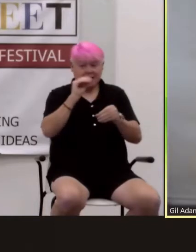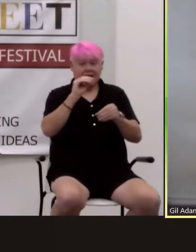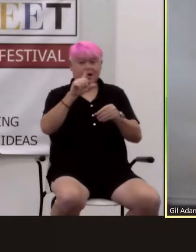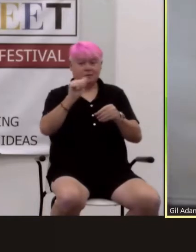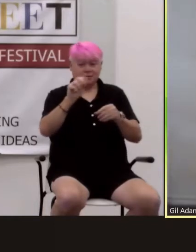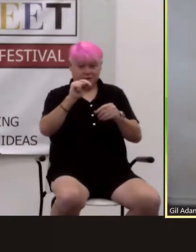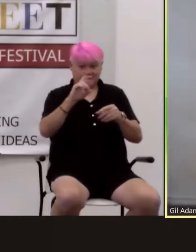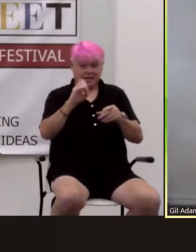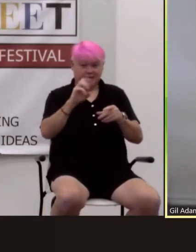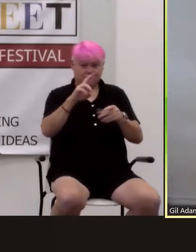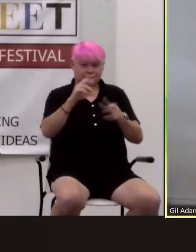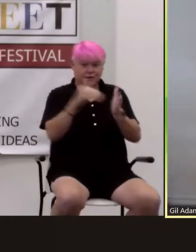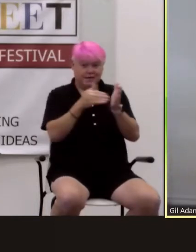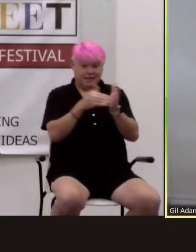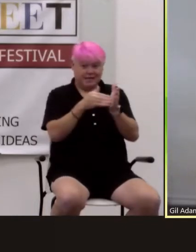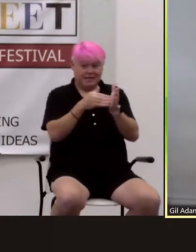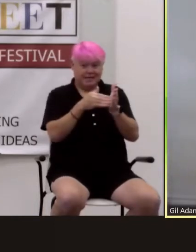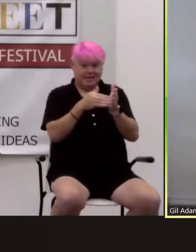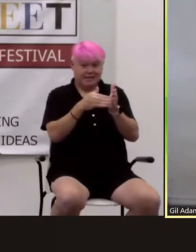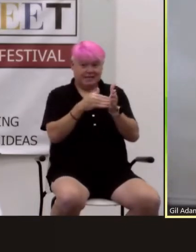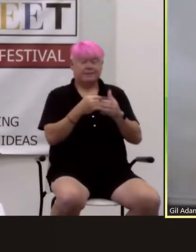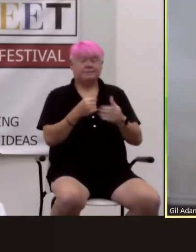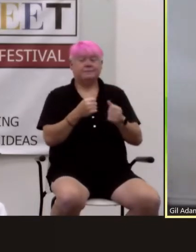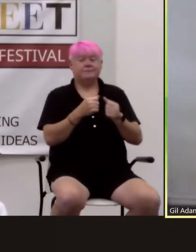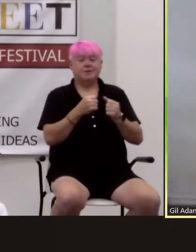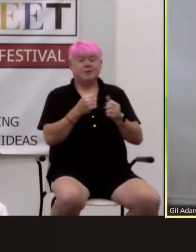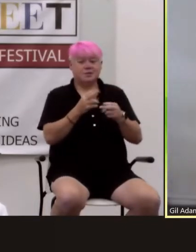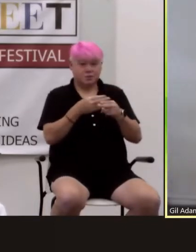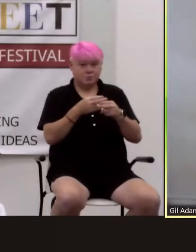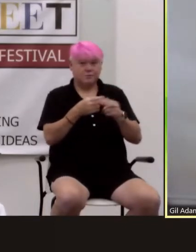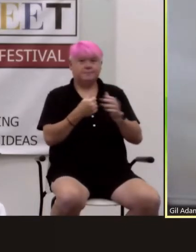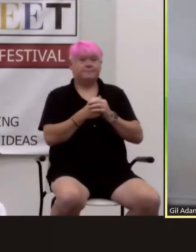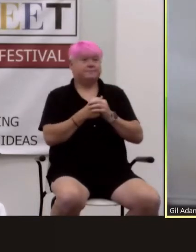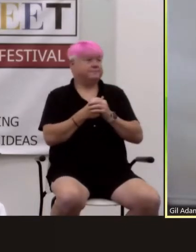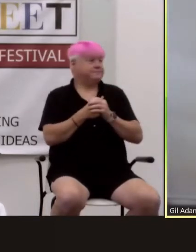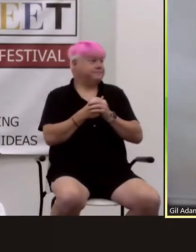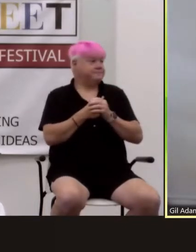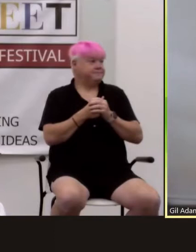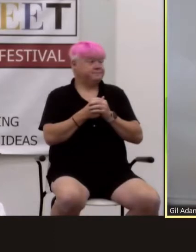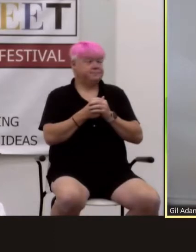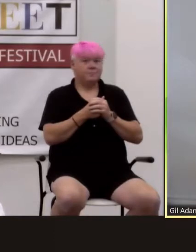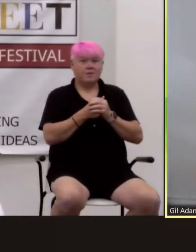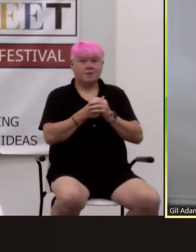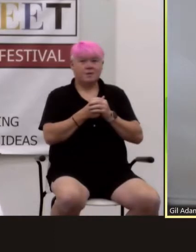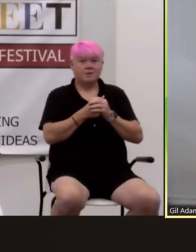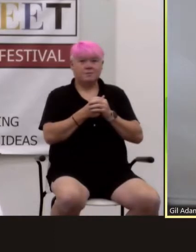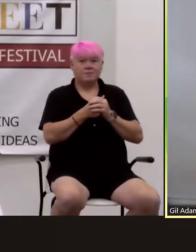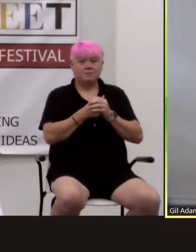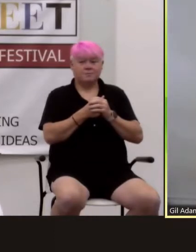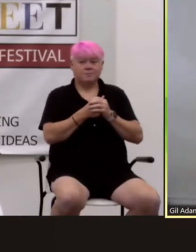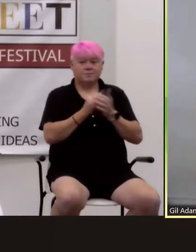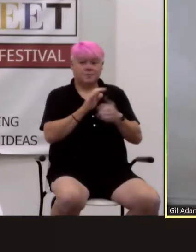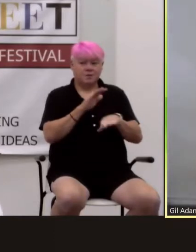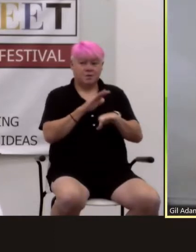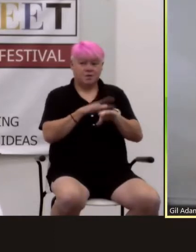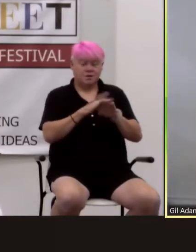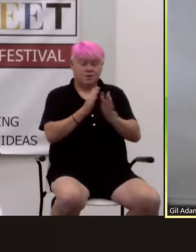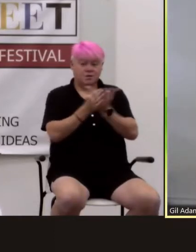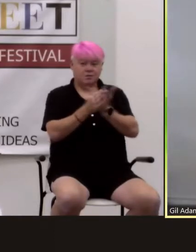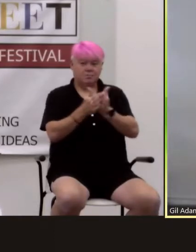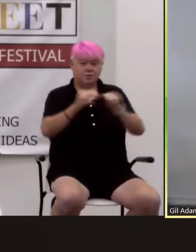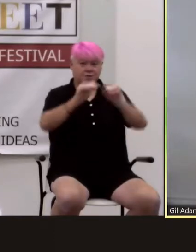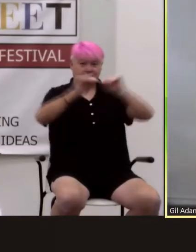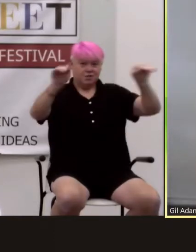out right now, very, very recently, or very soon. So on the bookshelf, hopefully you'll see